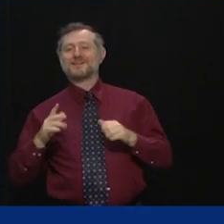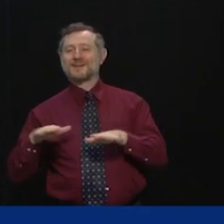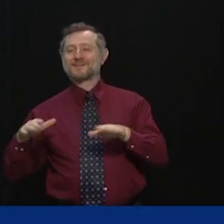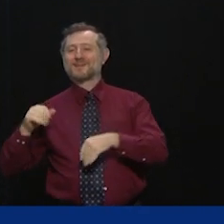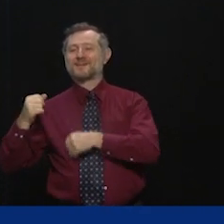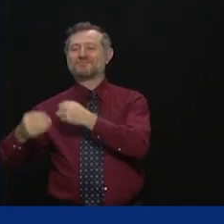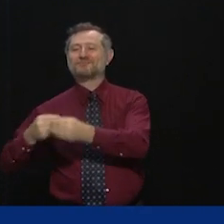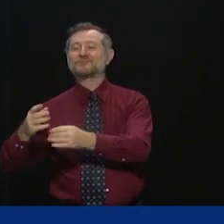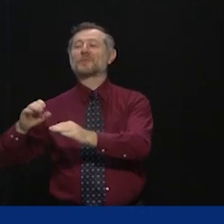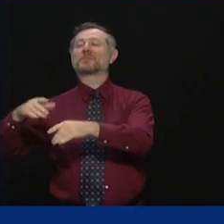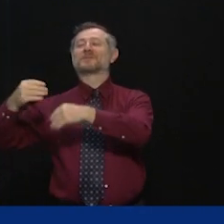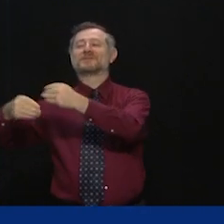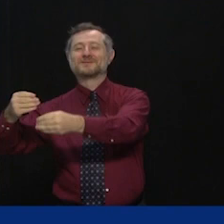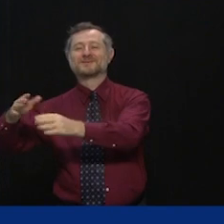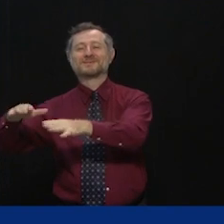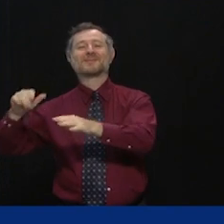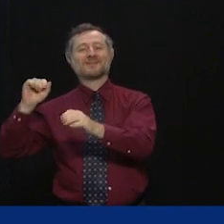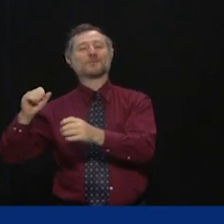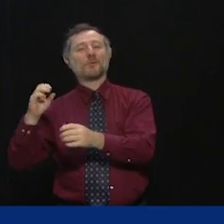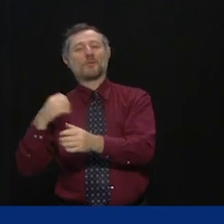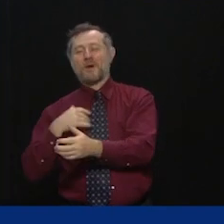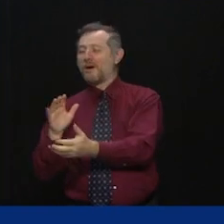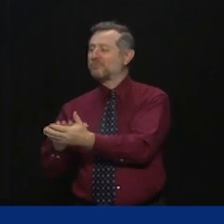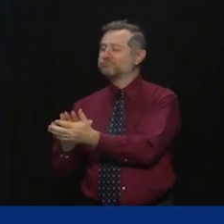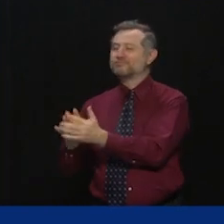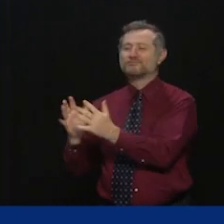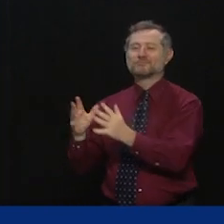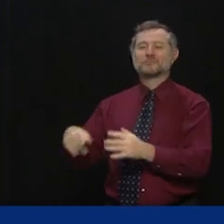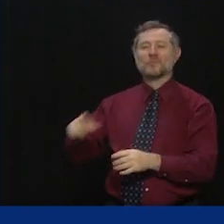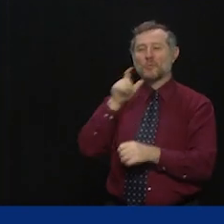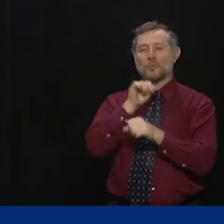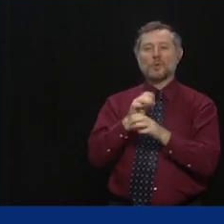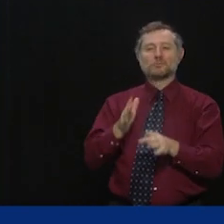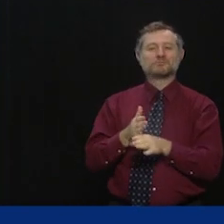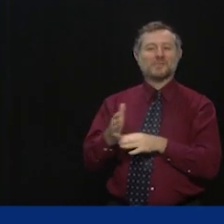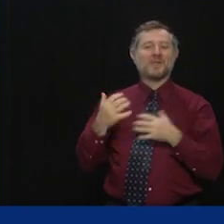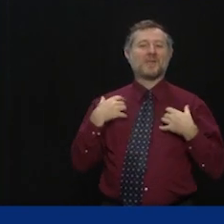healthcare workers, I'm going to give you an extra round of applause for everything you've done.